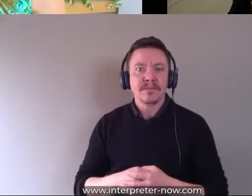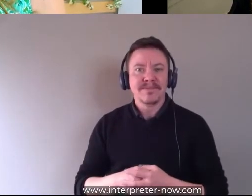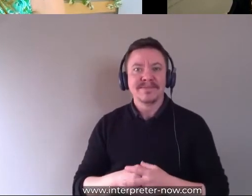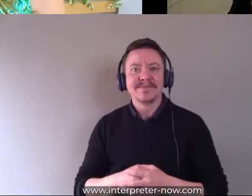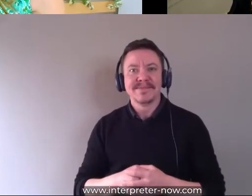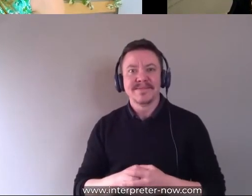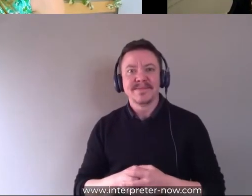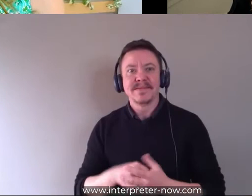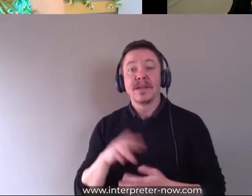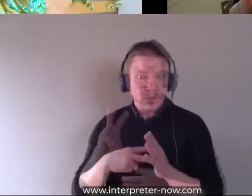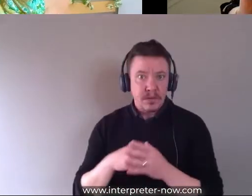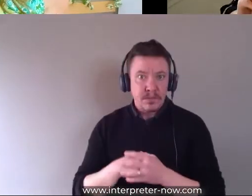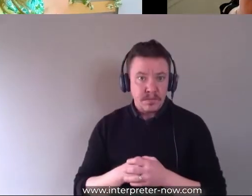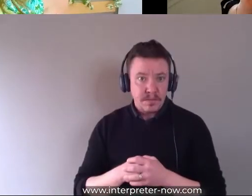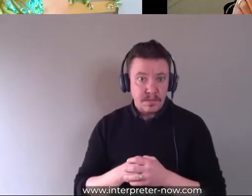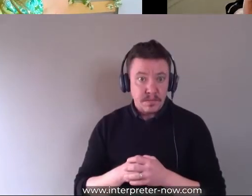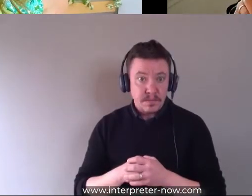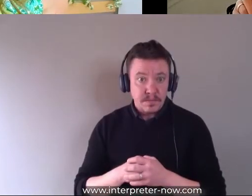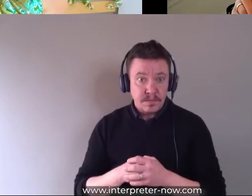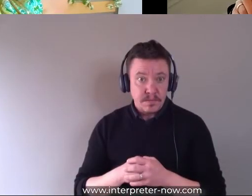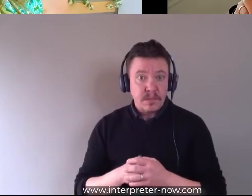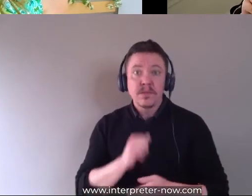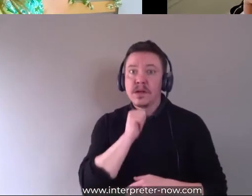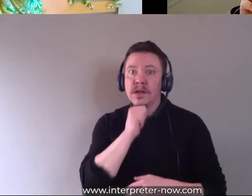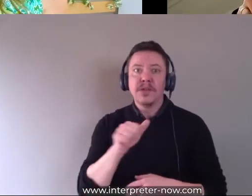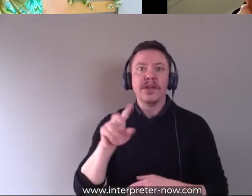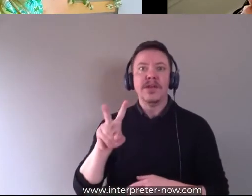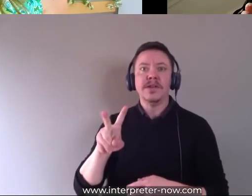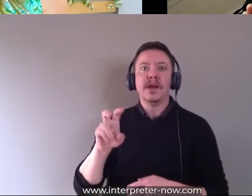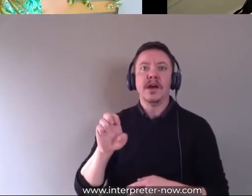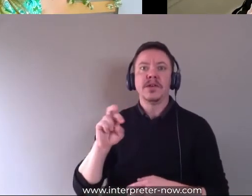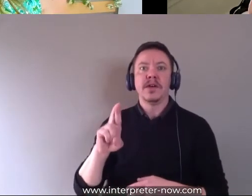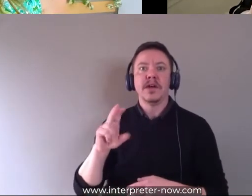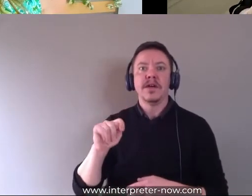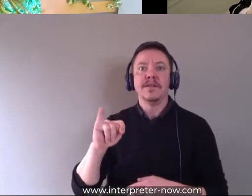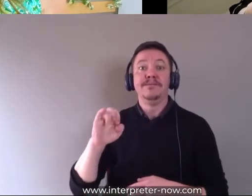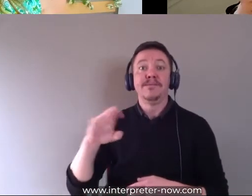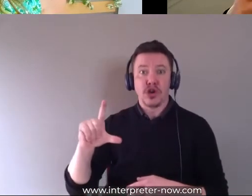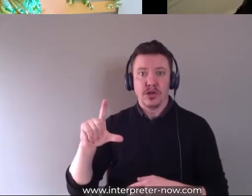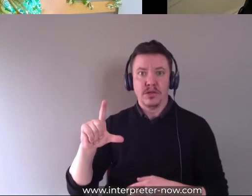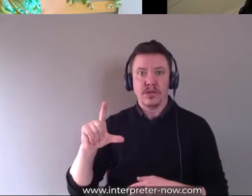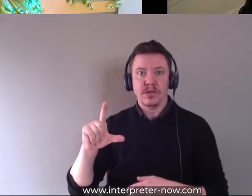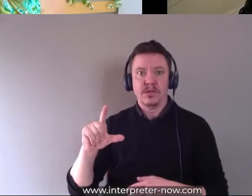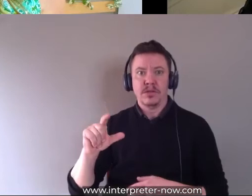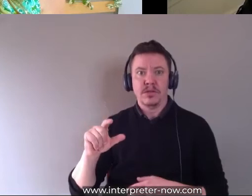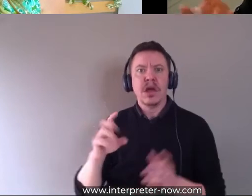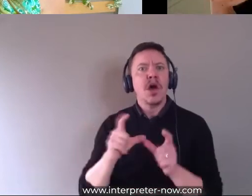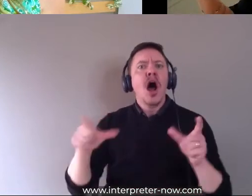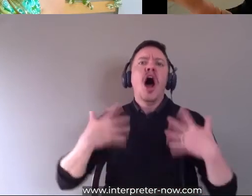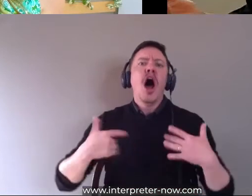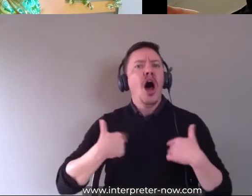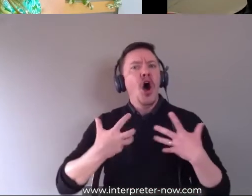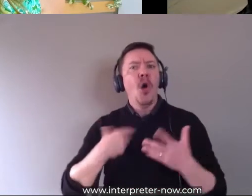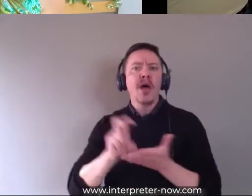let's see, what is Web3? I will start by saying it is not a vertical. So there are still some people who are saying like, oh, I want to invest in Web3. And I think